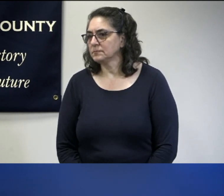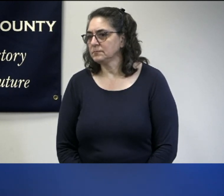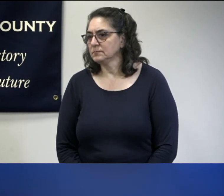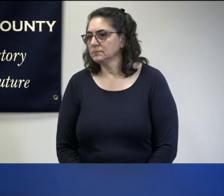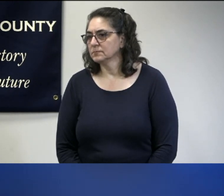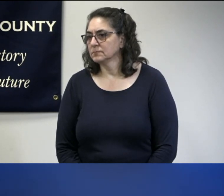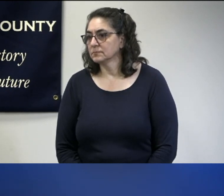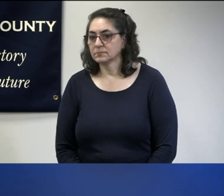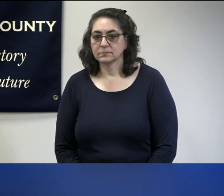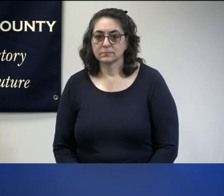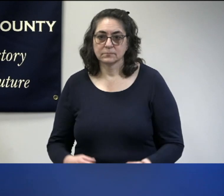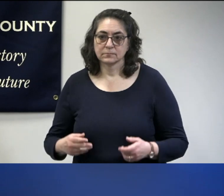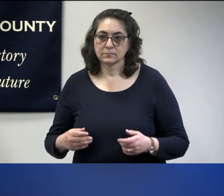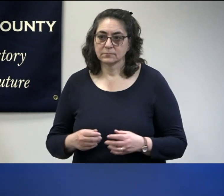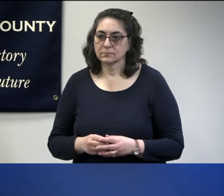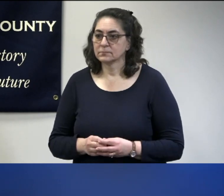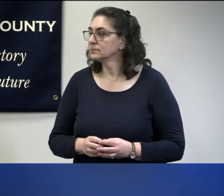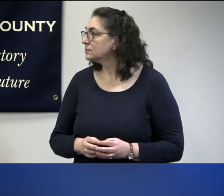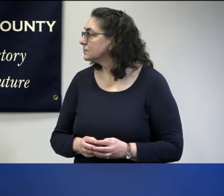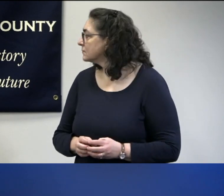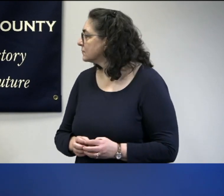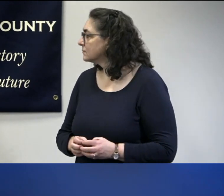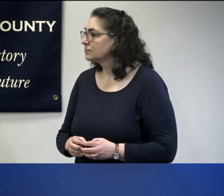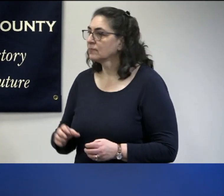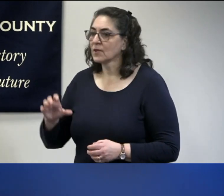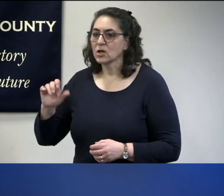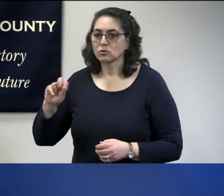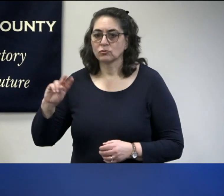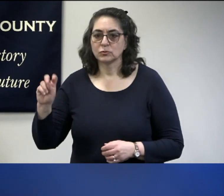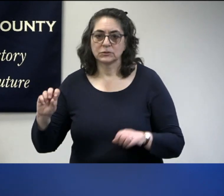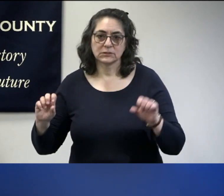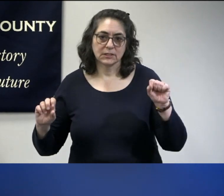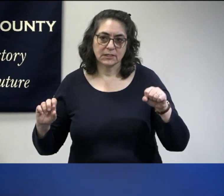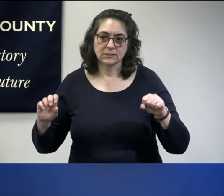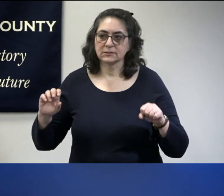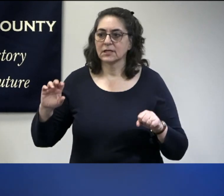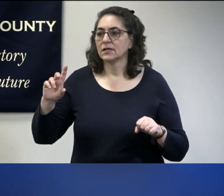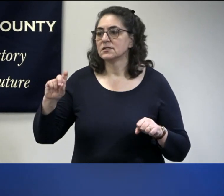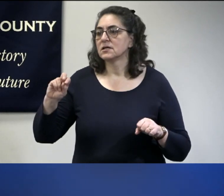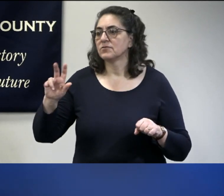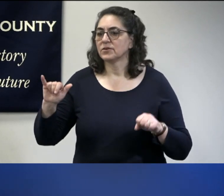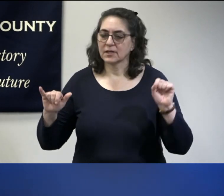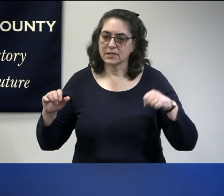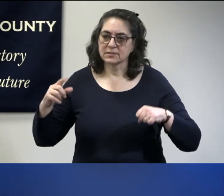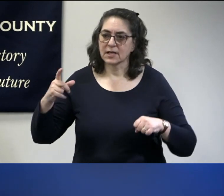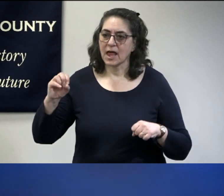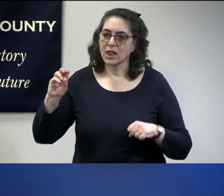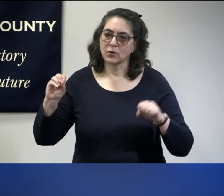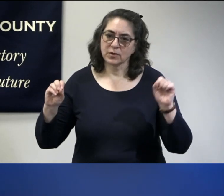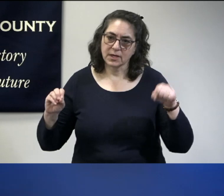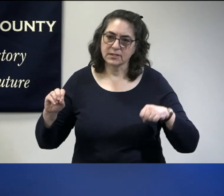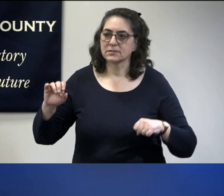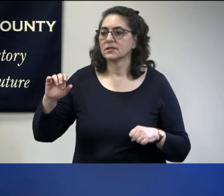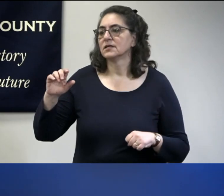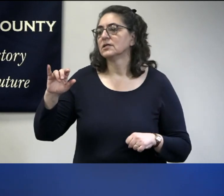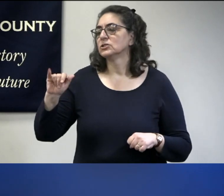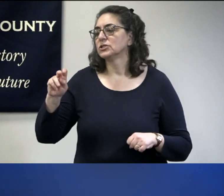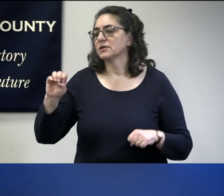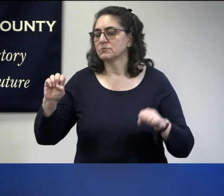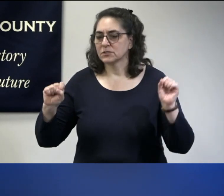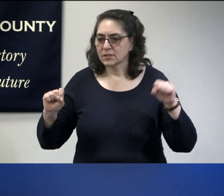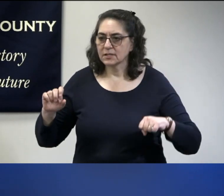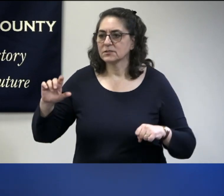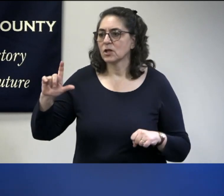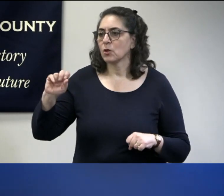County Commissioners Cruz, yes. Duffy, yes. Gallo, yes. James, yes. Lepore, yes. Deputy